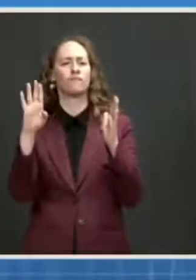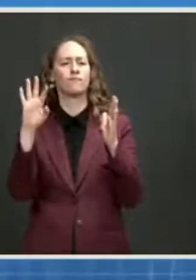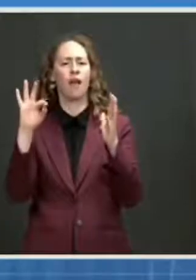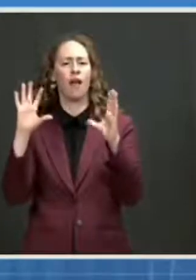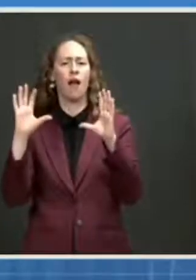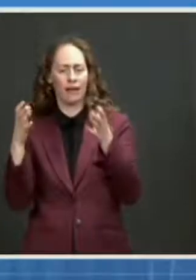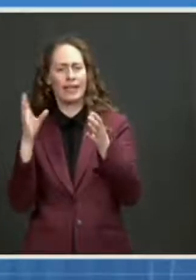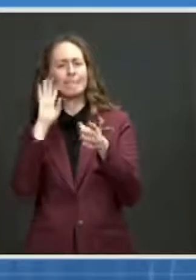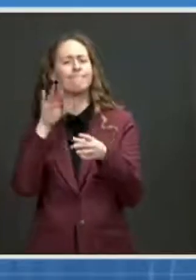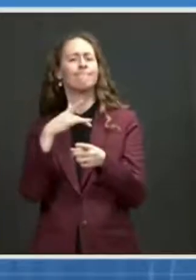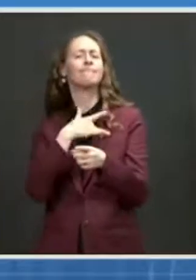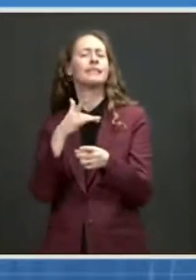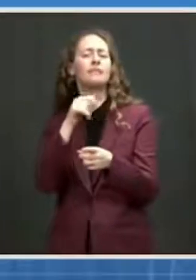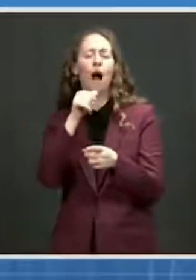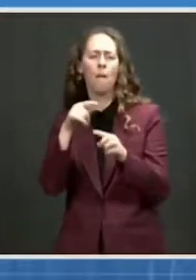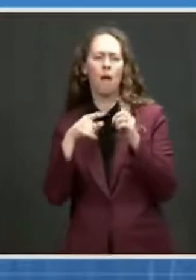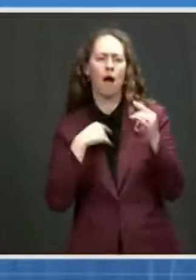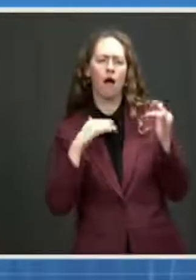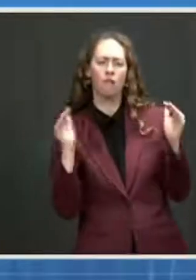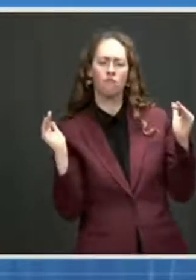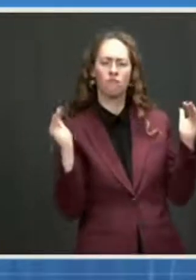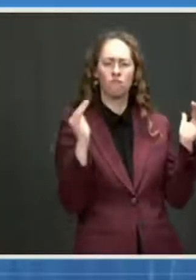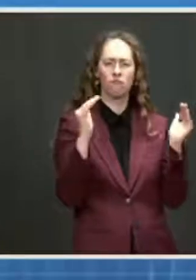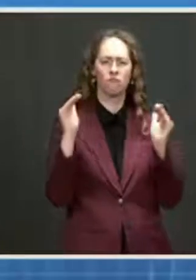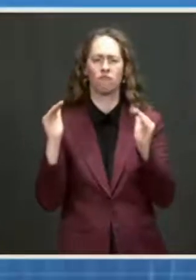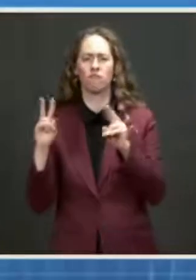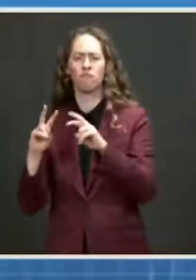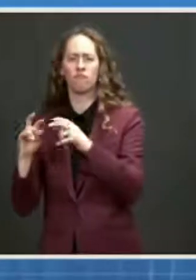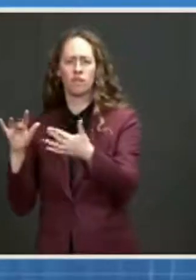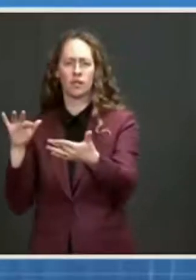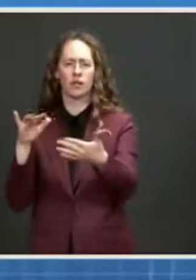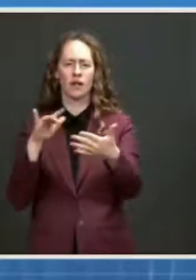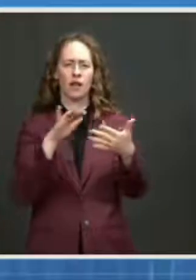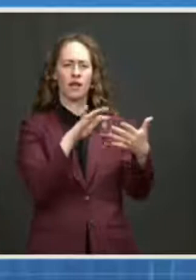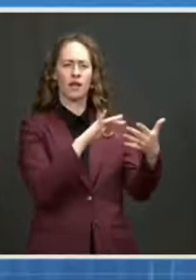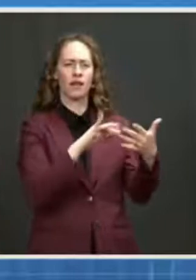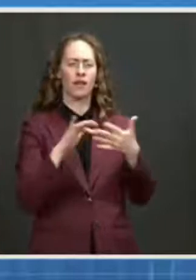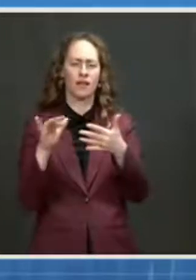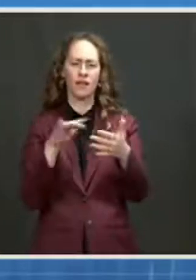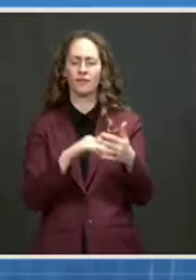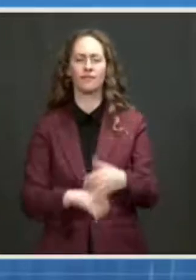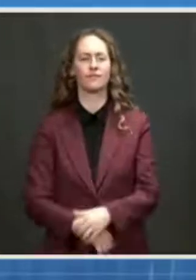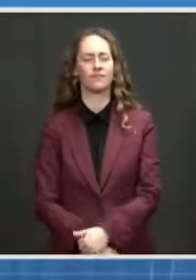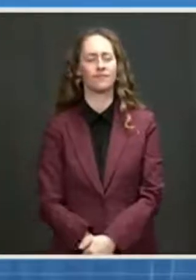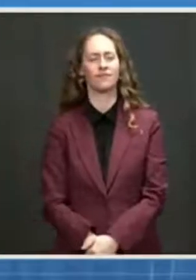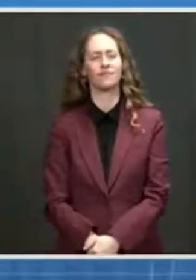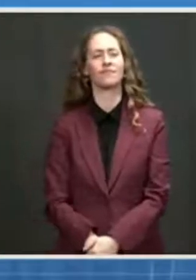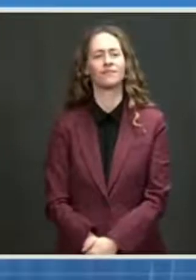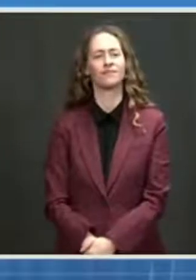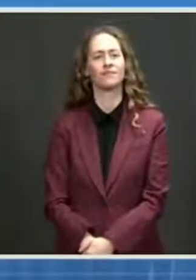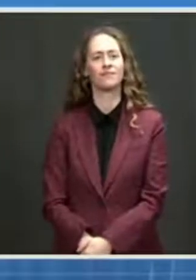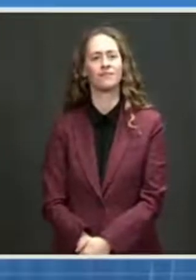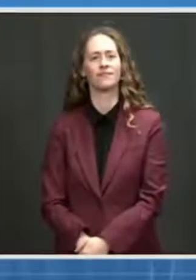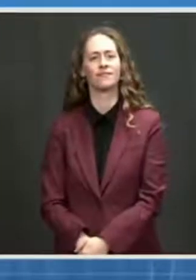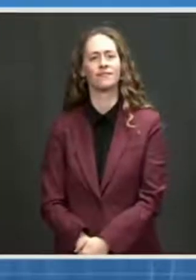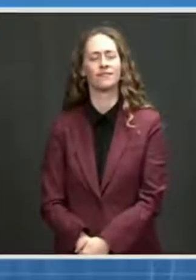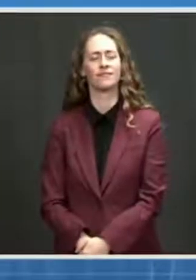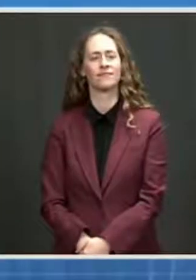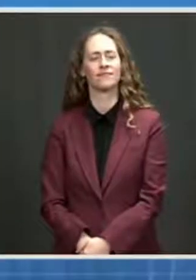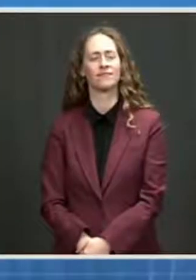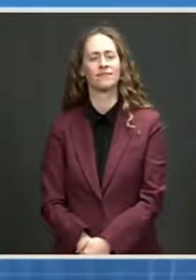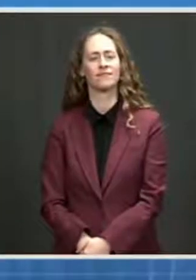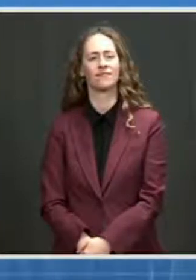and December of 2020 before vaccine rollout with data from April and May after vaccine rollout, and